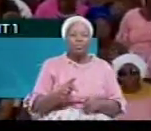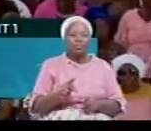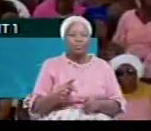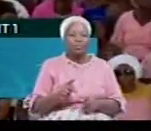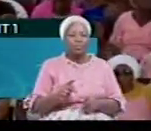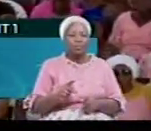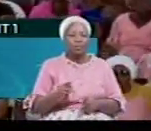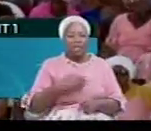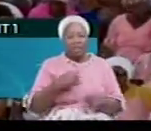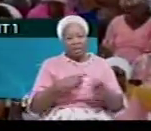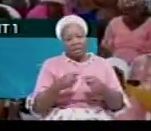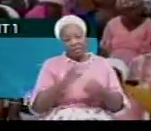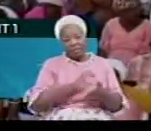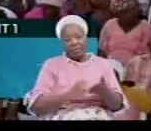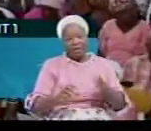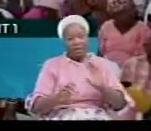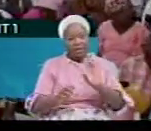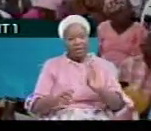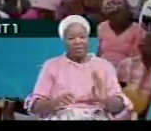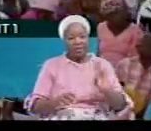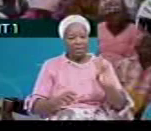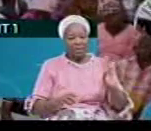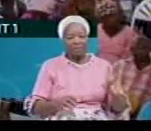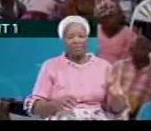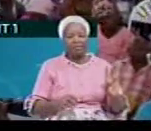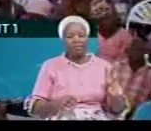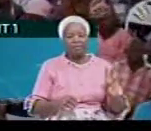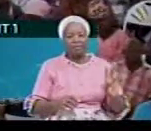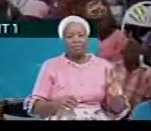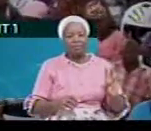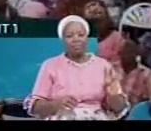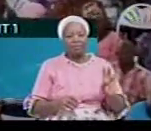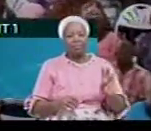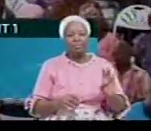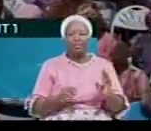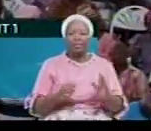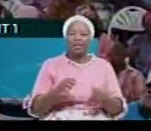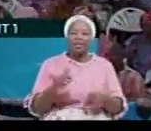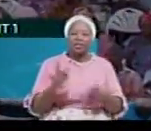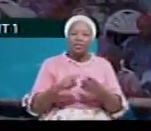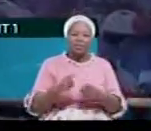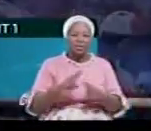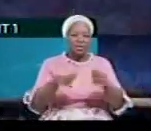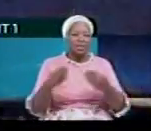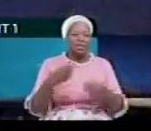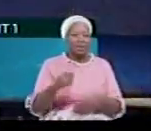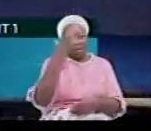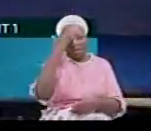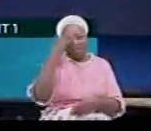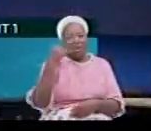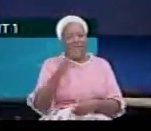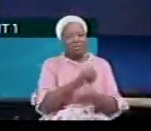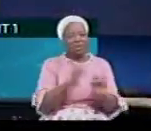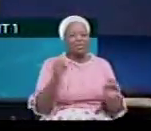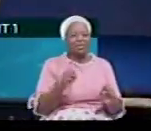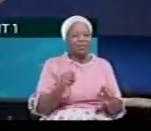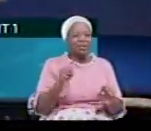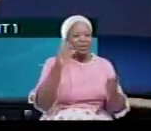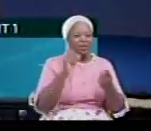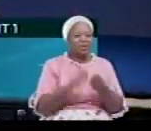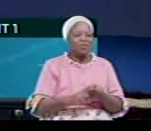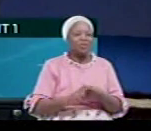And then in verse 77, it says, to give the knowledge of salvation unto